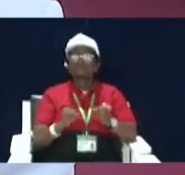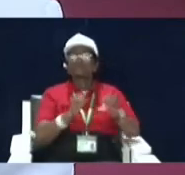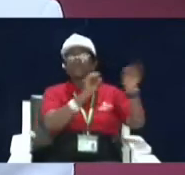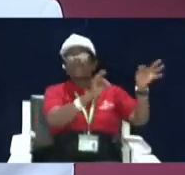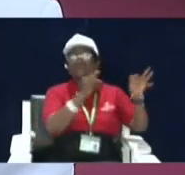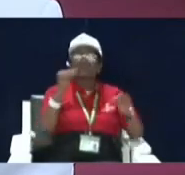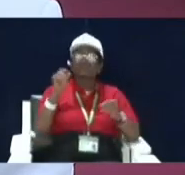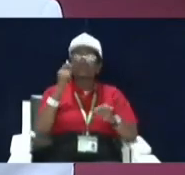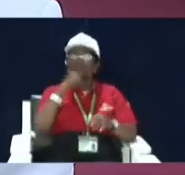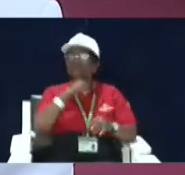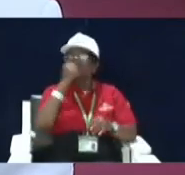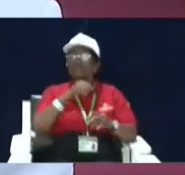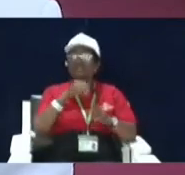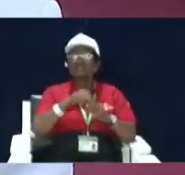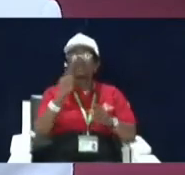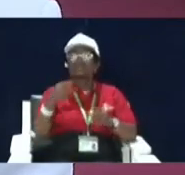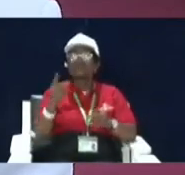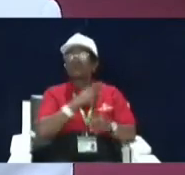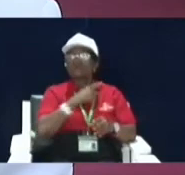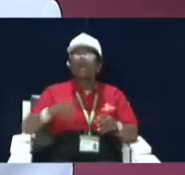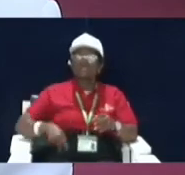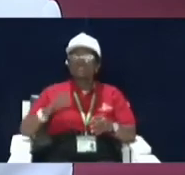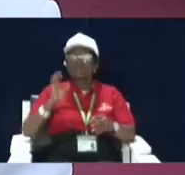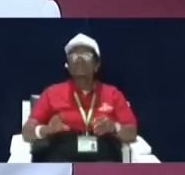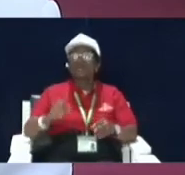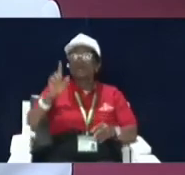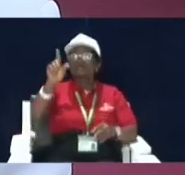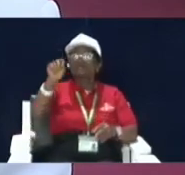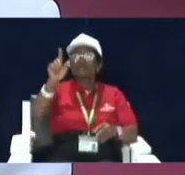In 2 Kings chapter 20, from verse 1 to